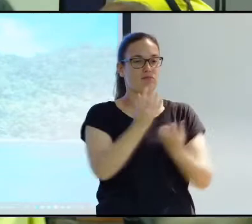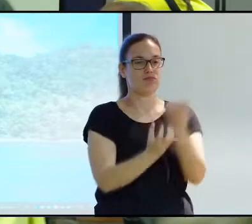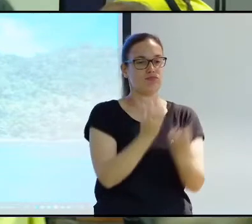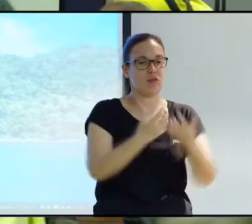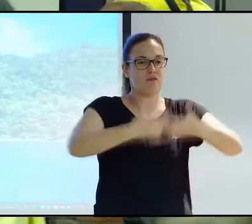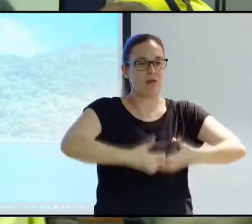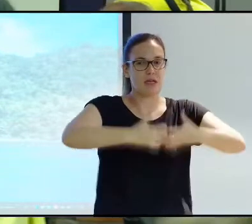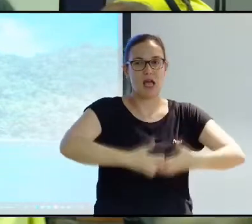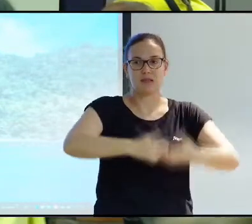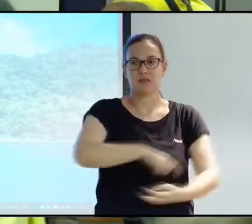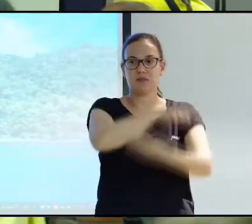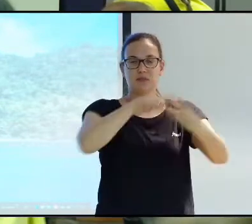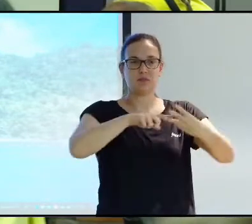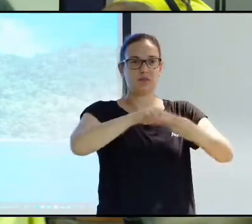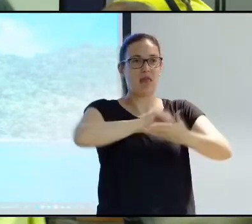went